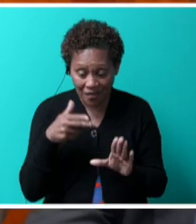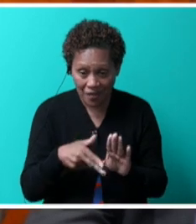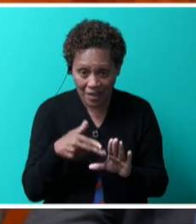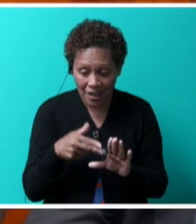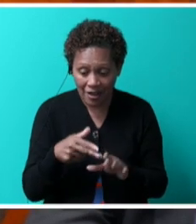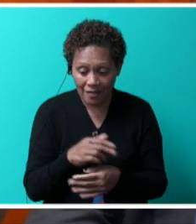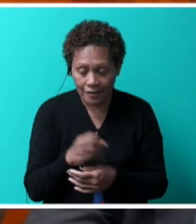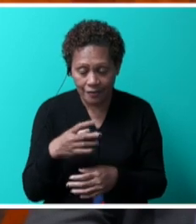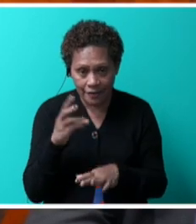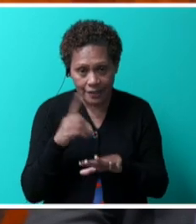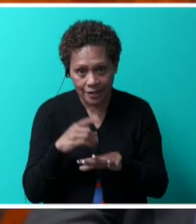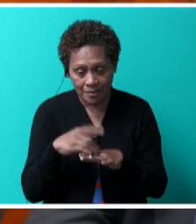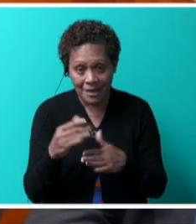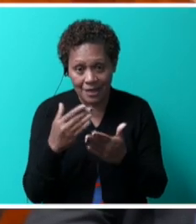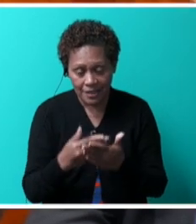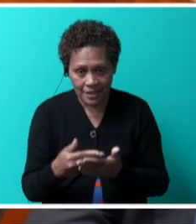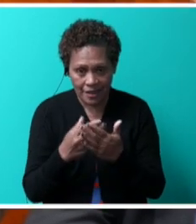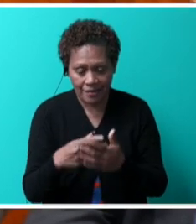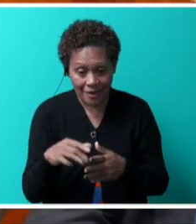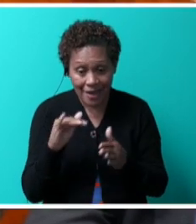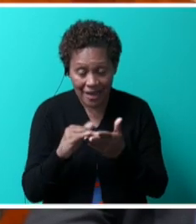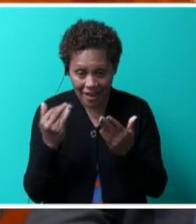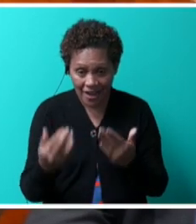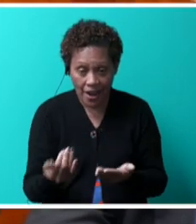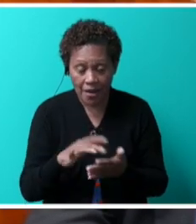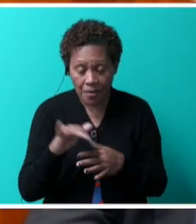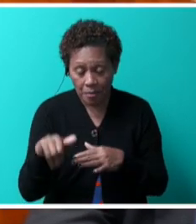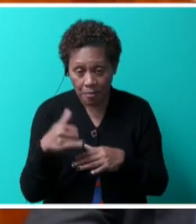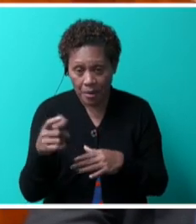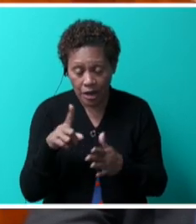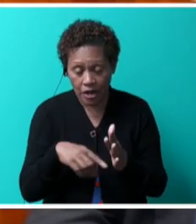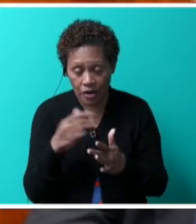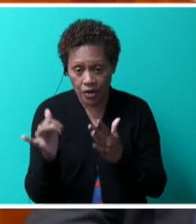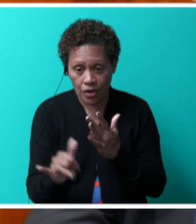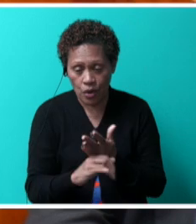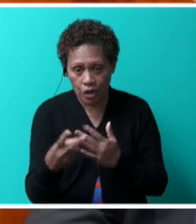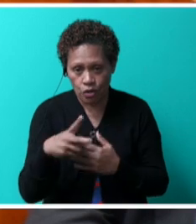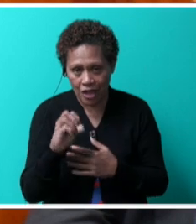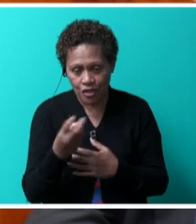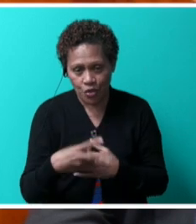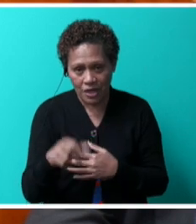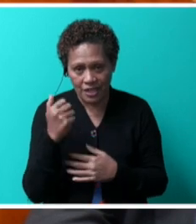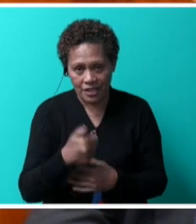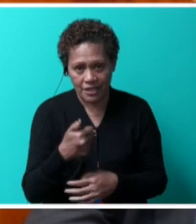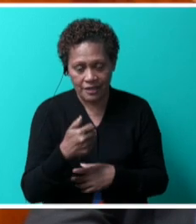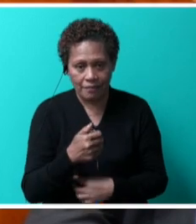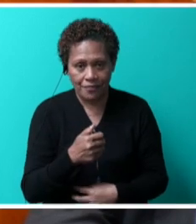the feasibility study shall now begin in mid-July 2026. While the delay